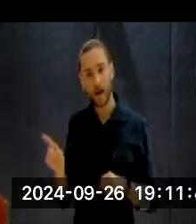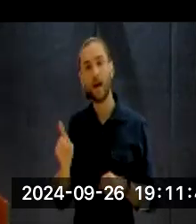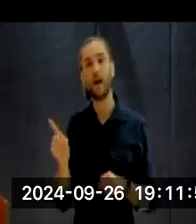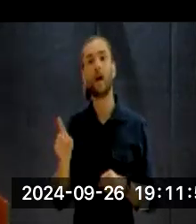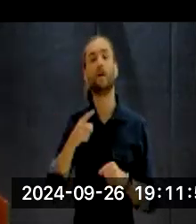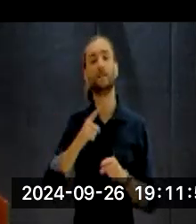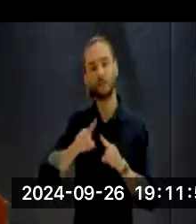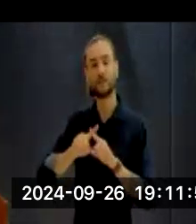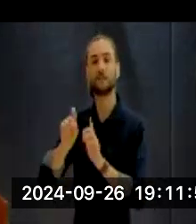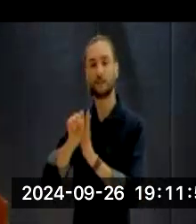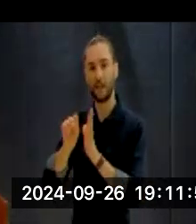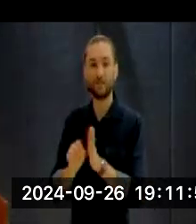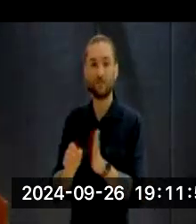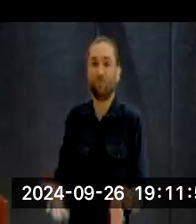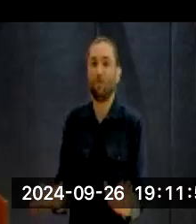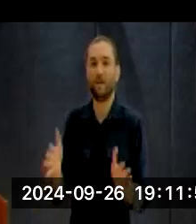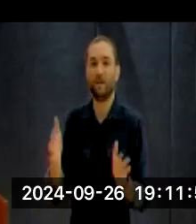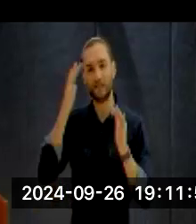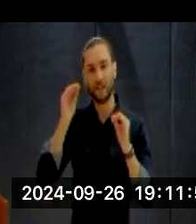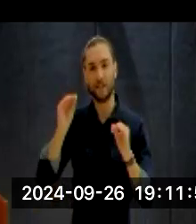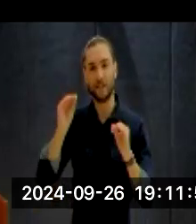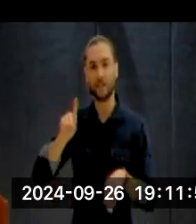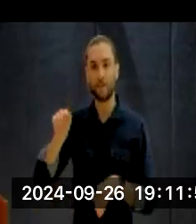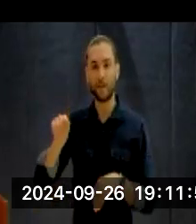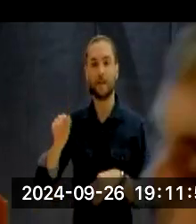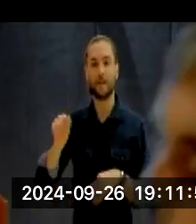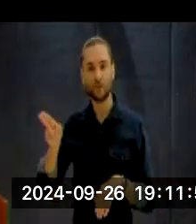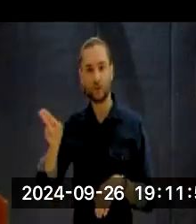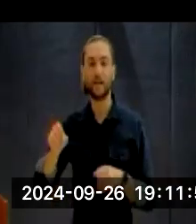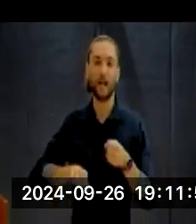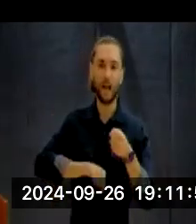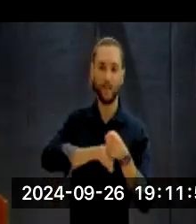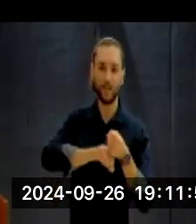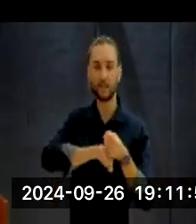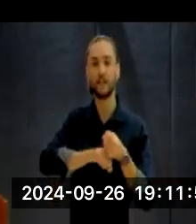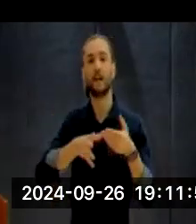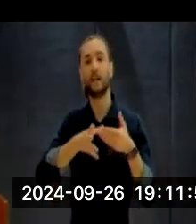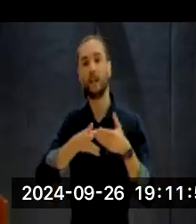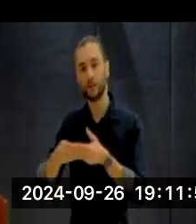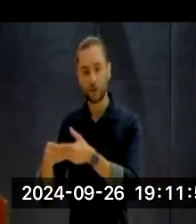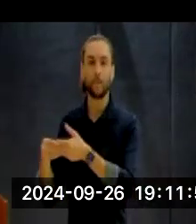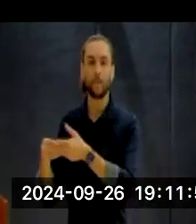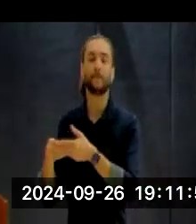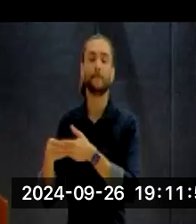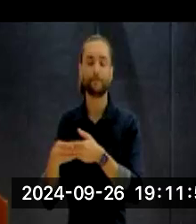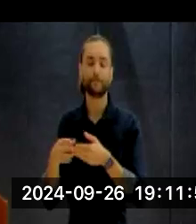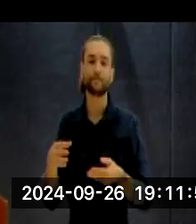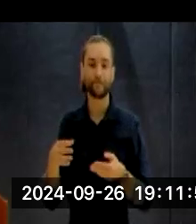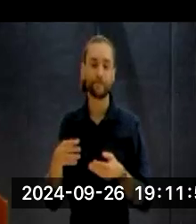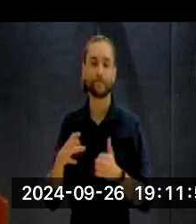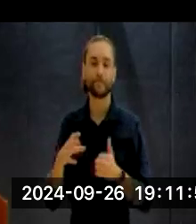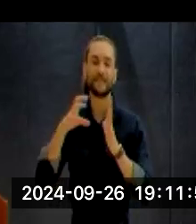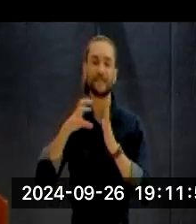currently already teach disability history, advocacy, leaderships, the section